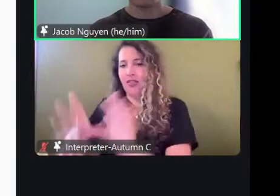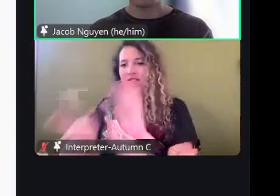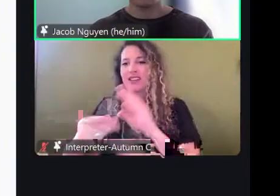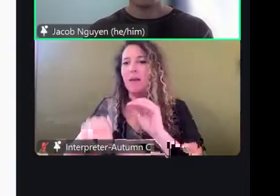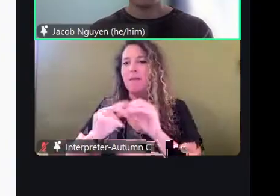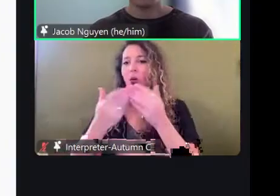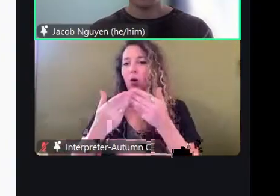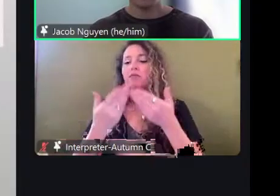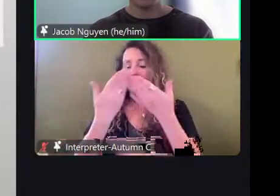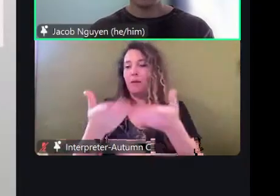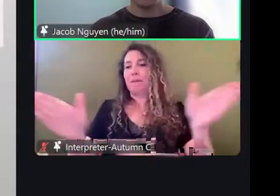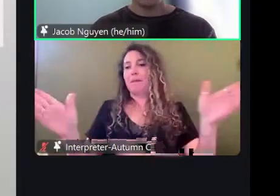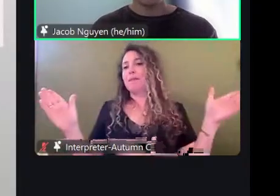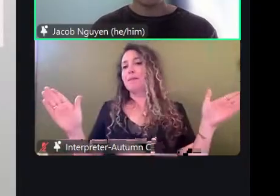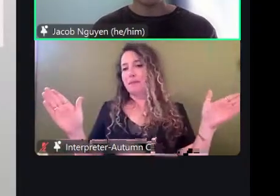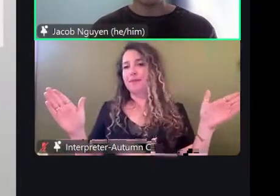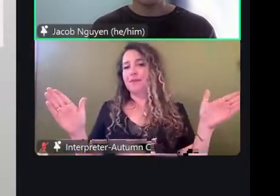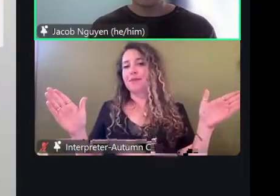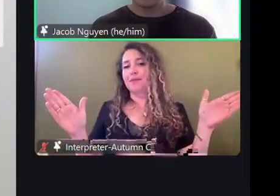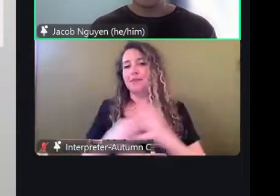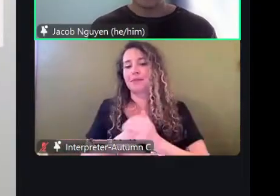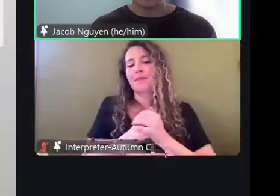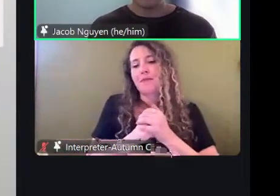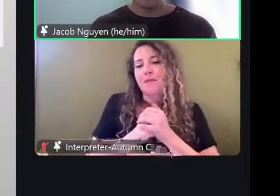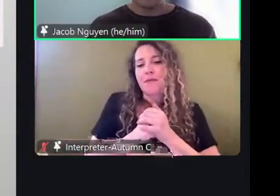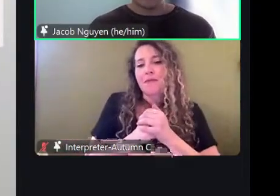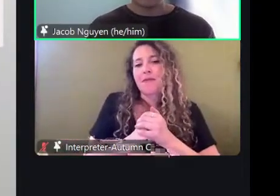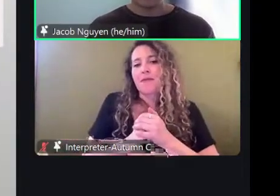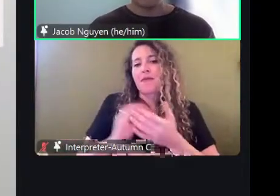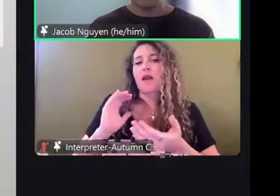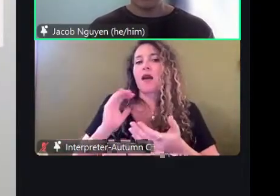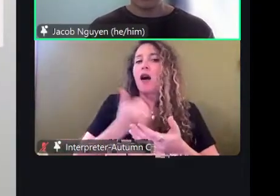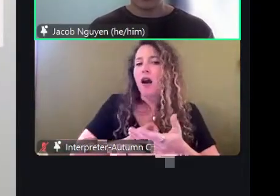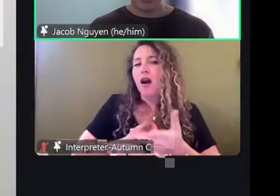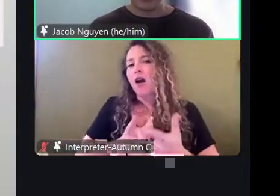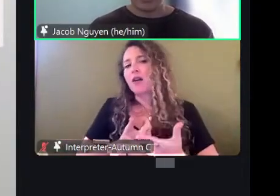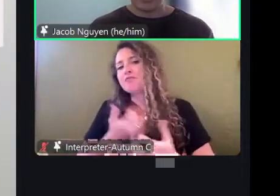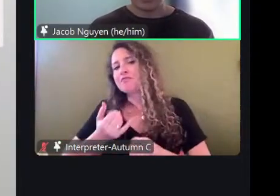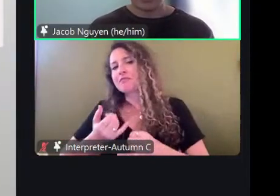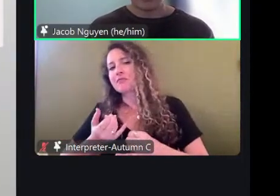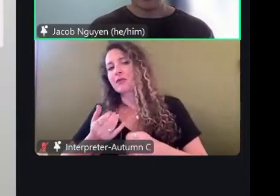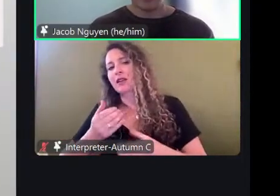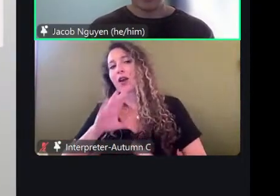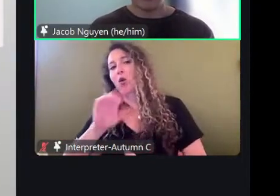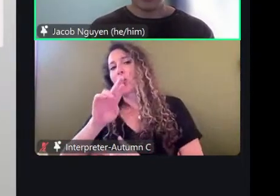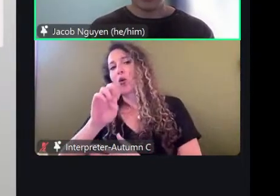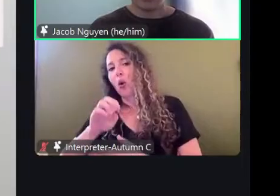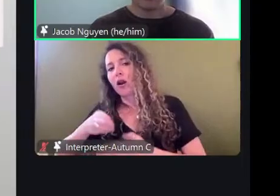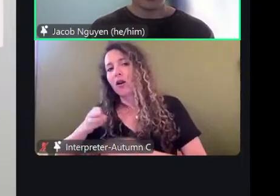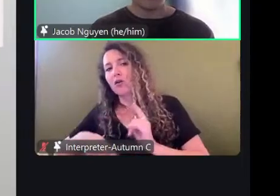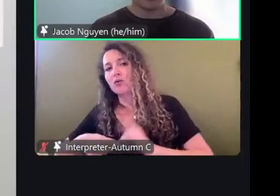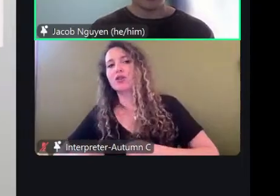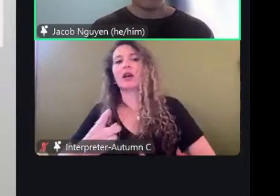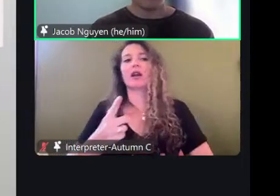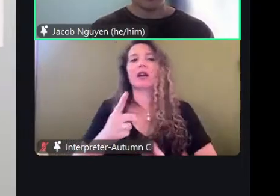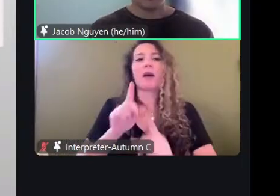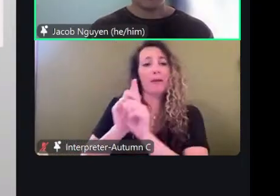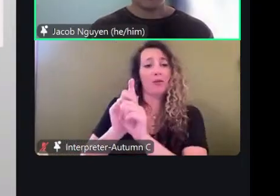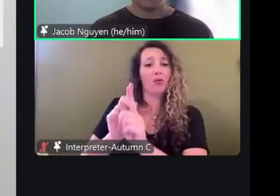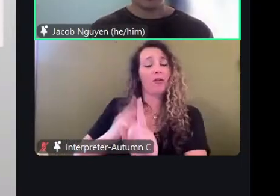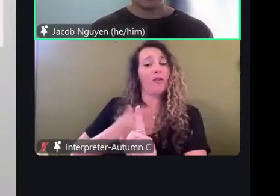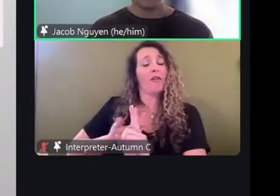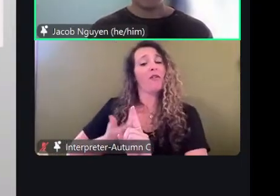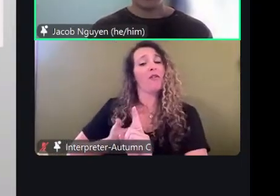scale. So our core conclusion is that mentoring will boost mentees' sense of belonging, wellness, and perceptions